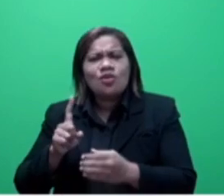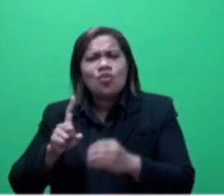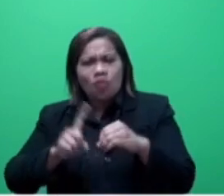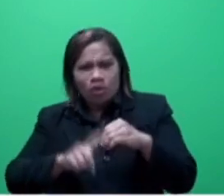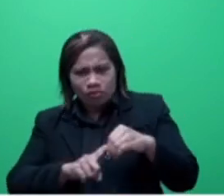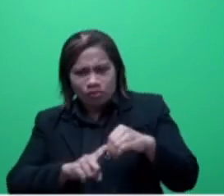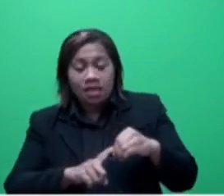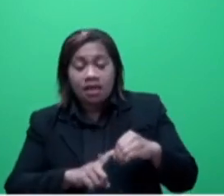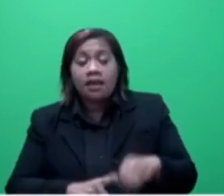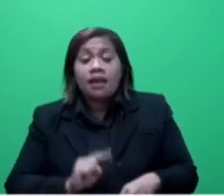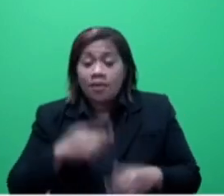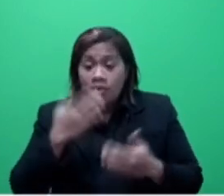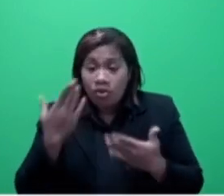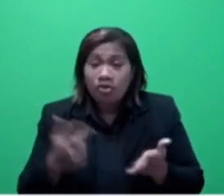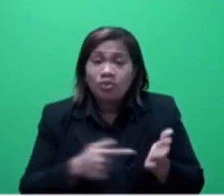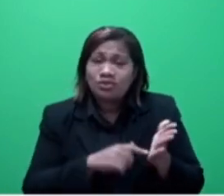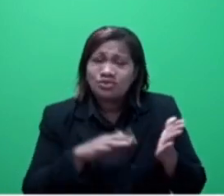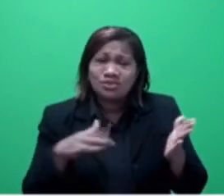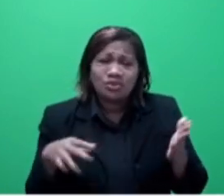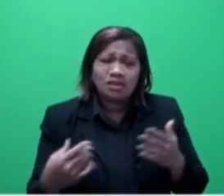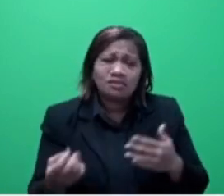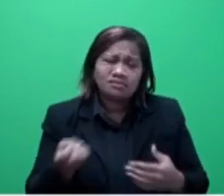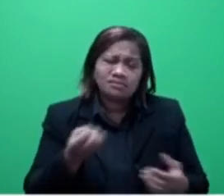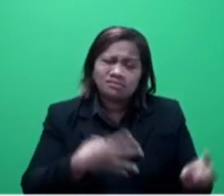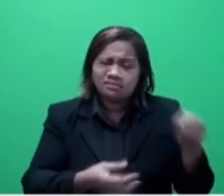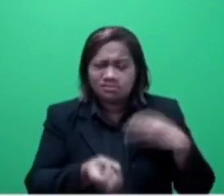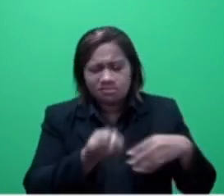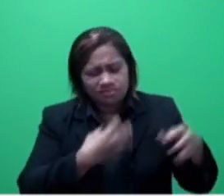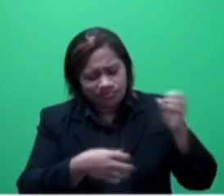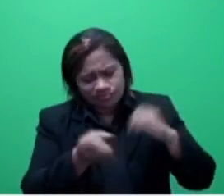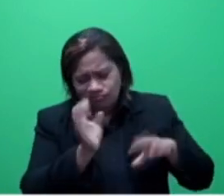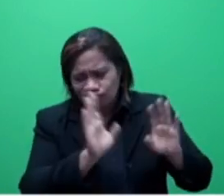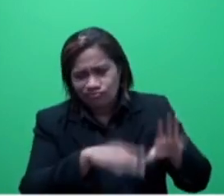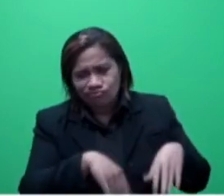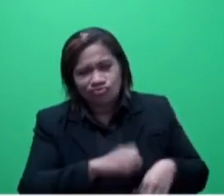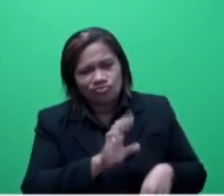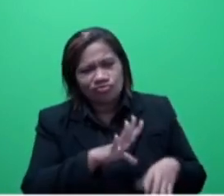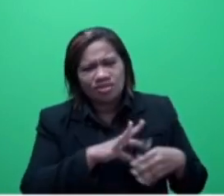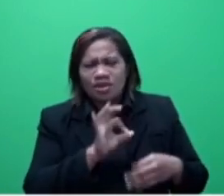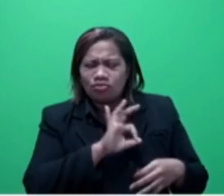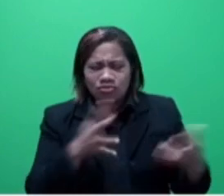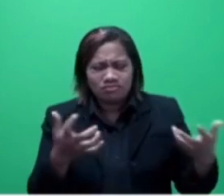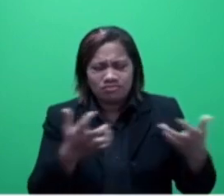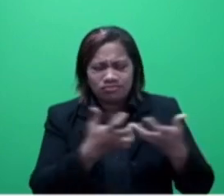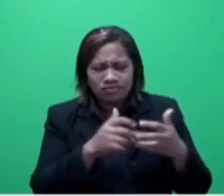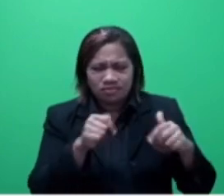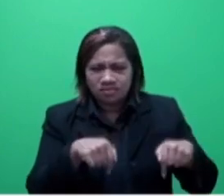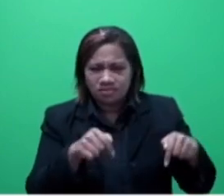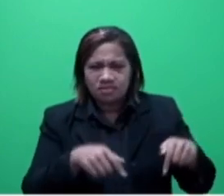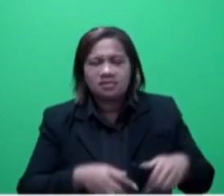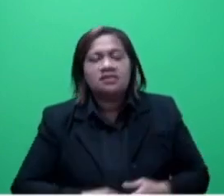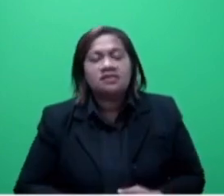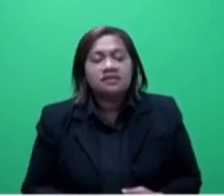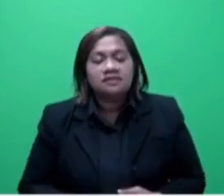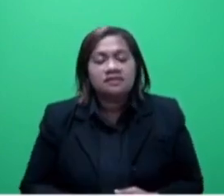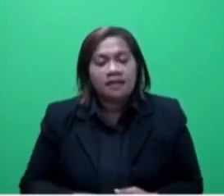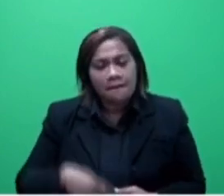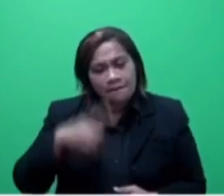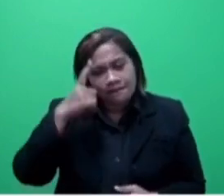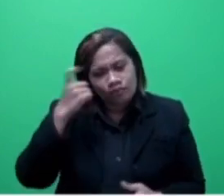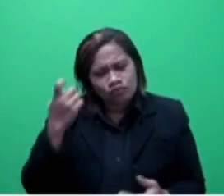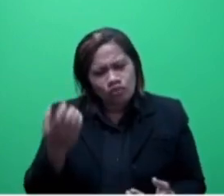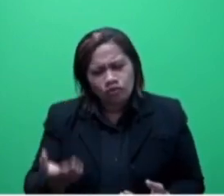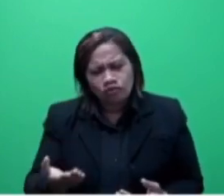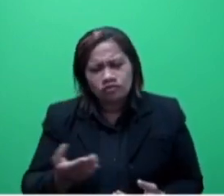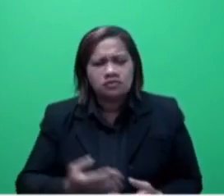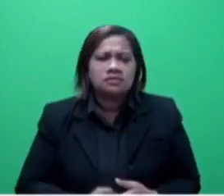Honourable Tuisawa was just bringing up hogwash, really, at the end of the day, not relative to this particular motion.